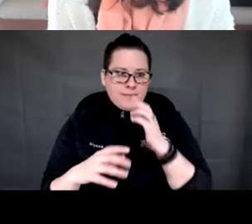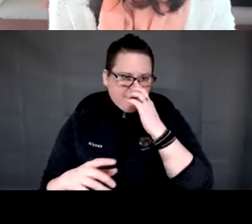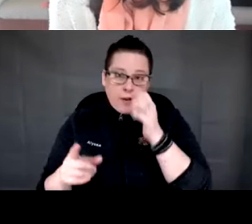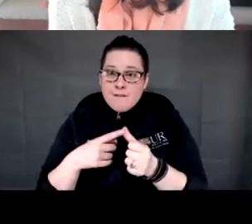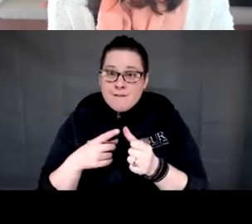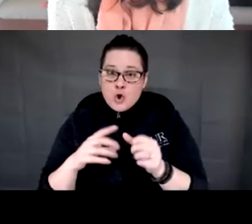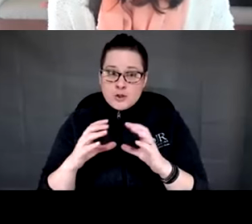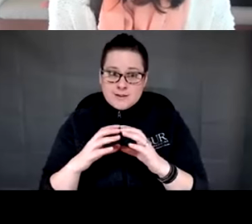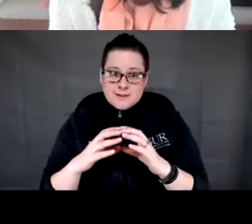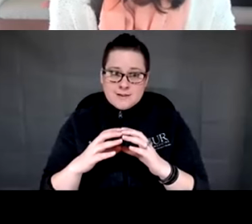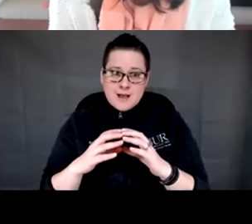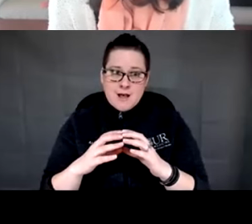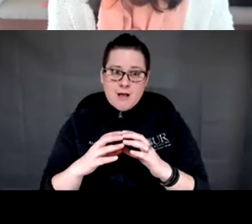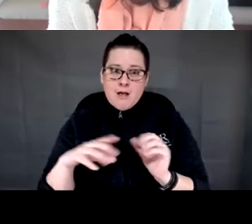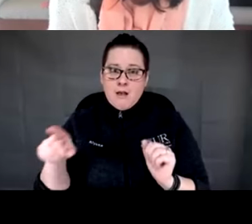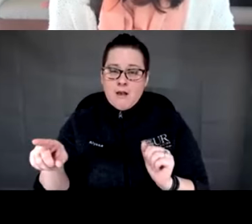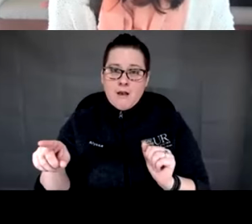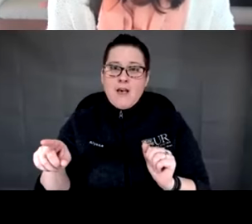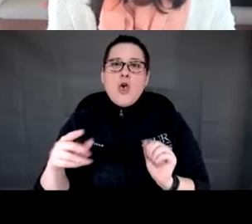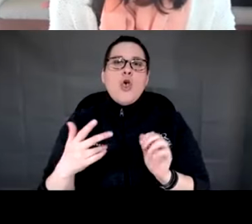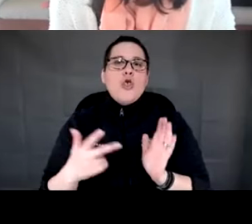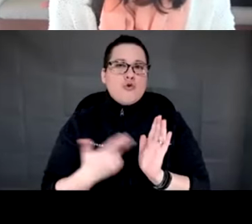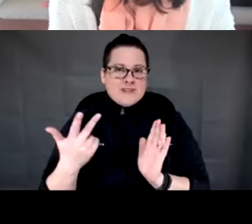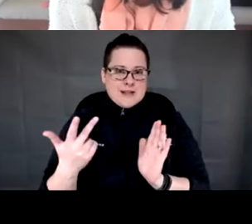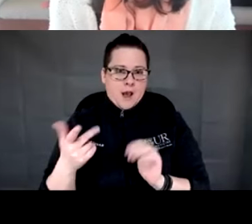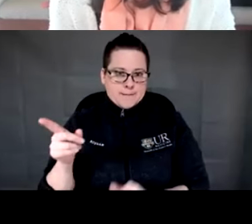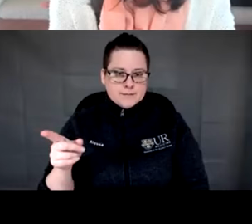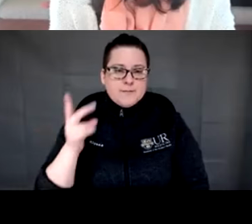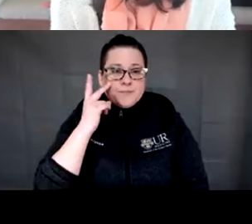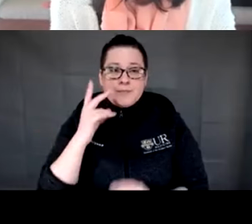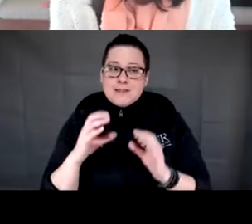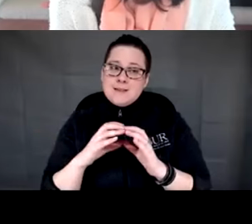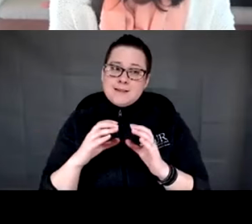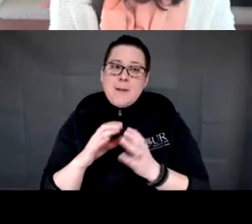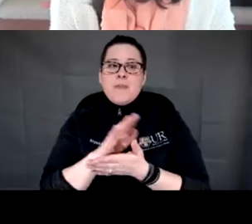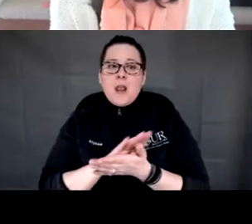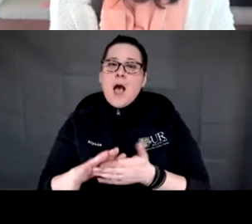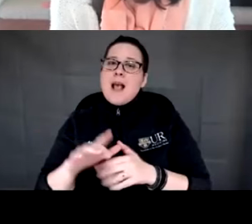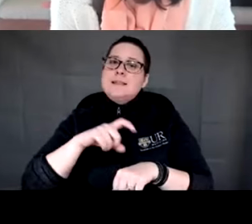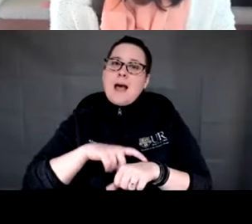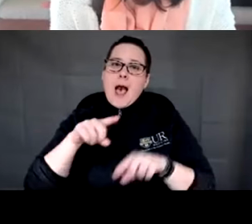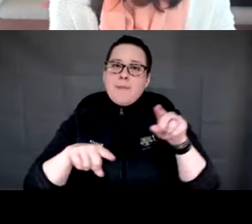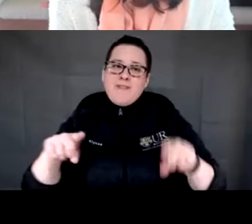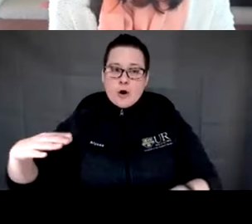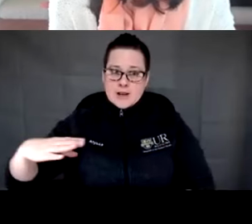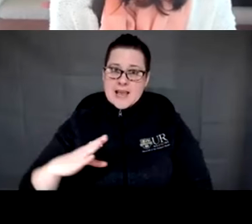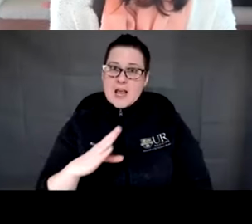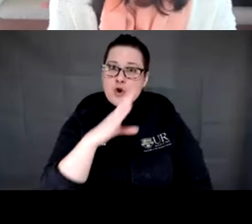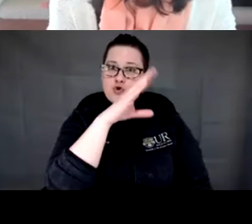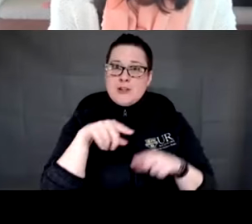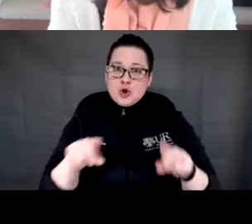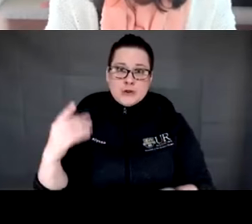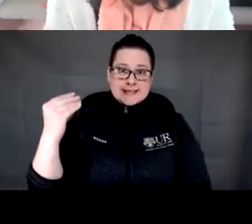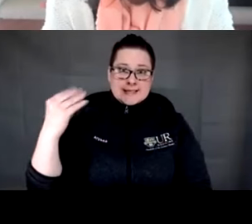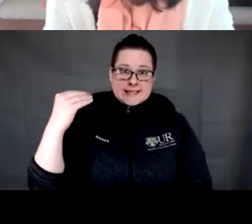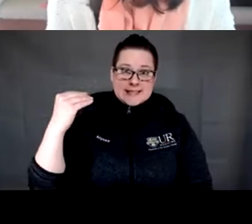cell, and I've plotted this cell 3 times. And you can see that this cell has kind of a nice time varying increase during the stimulus period.